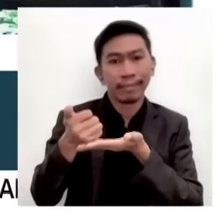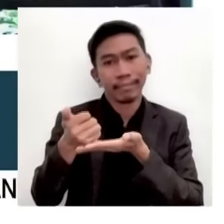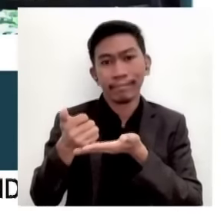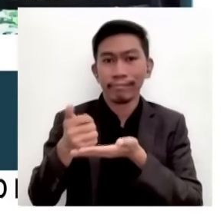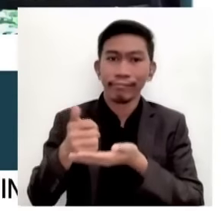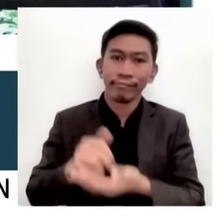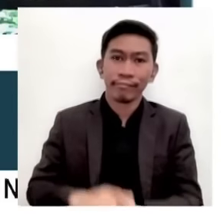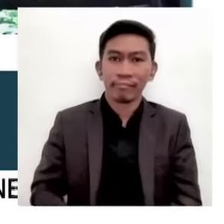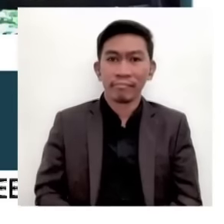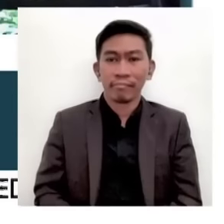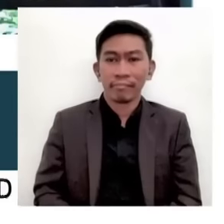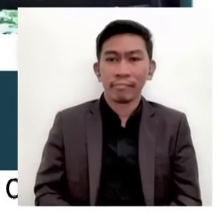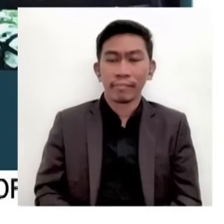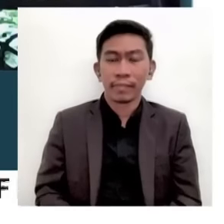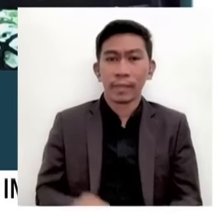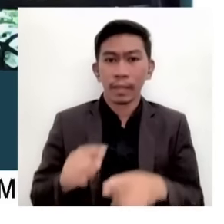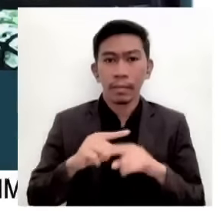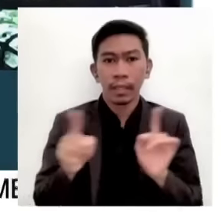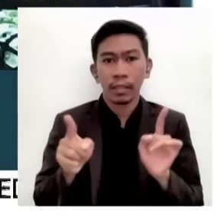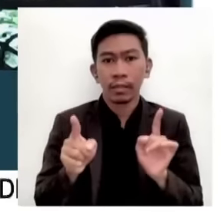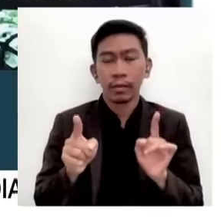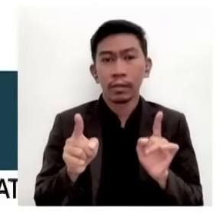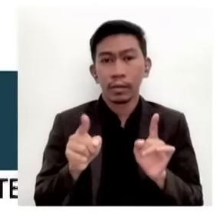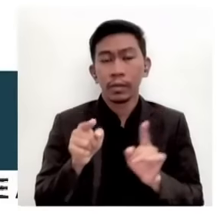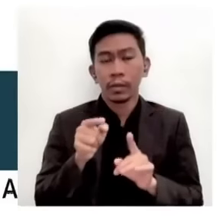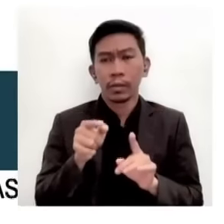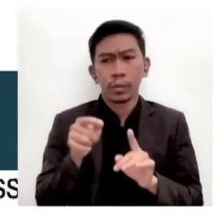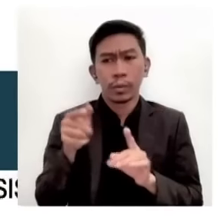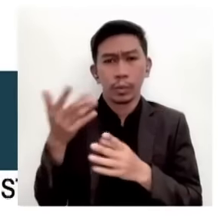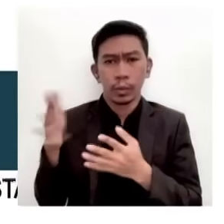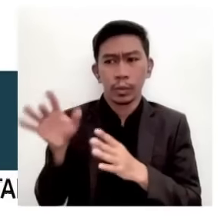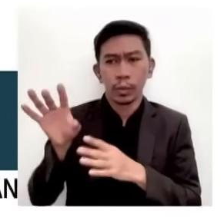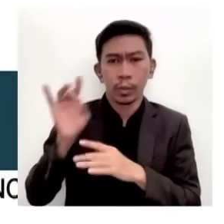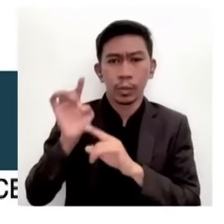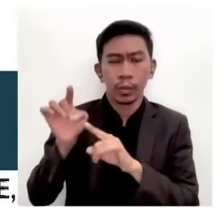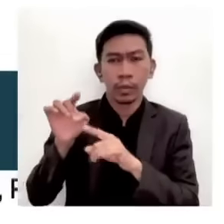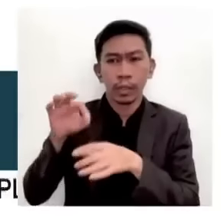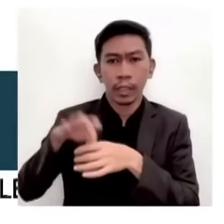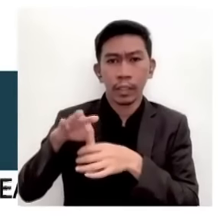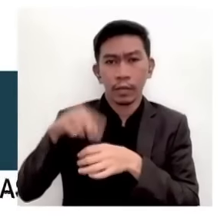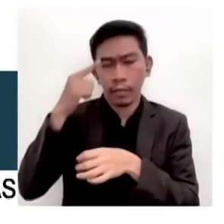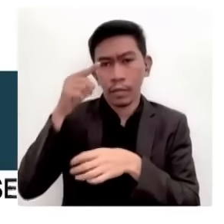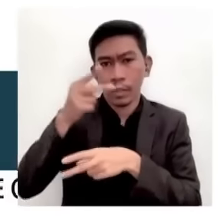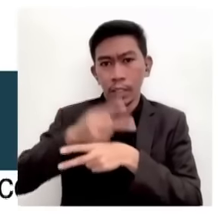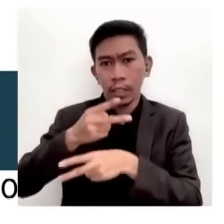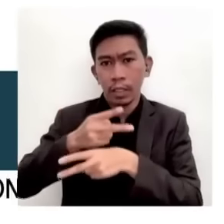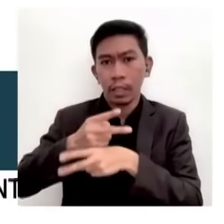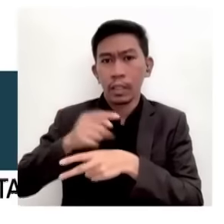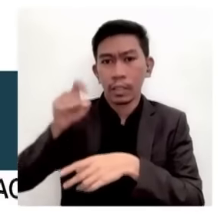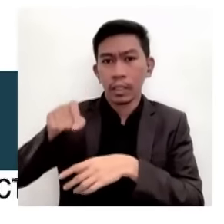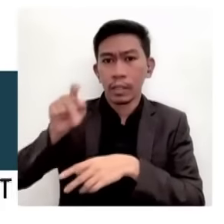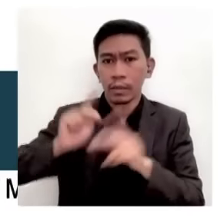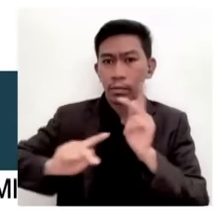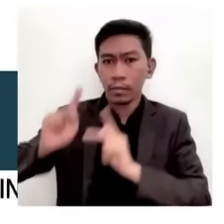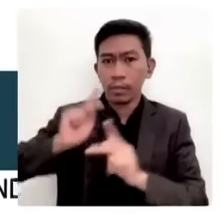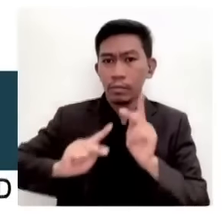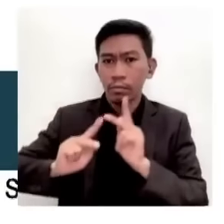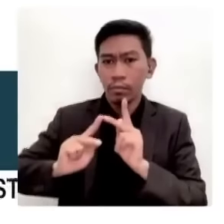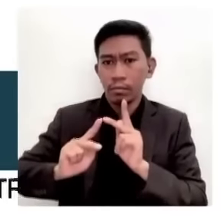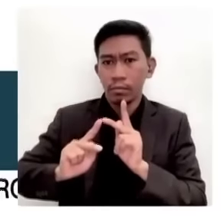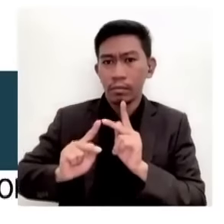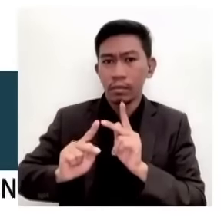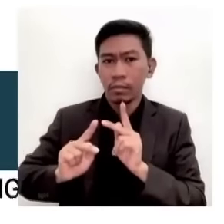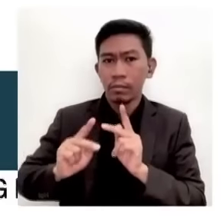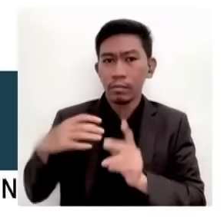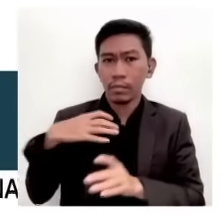But you were elected to by the people to take care of the needs of the people. As well, Congressman, not just